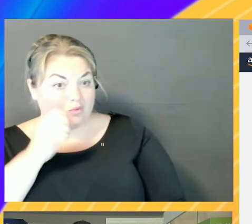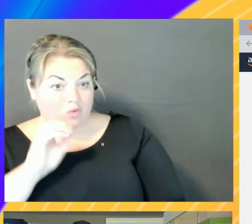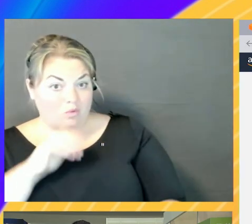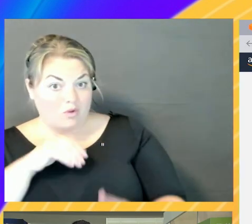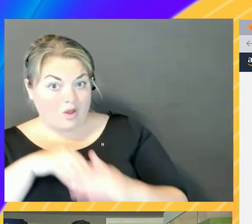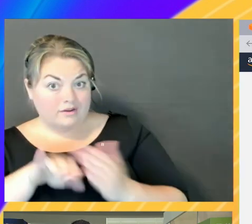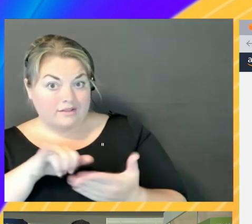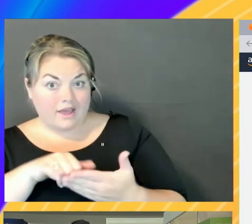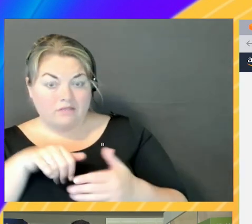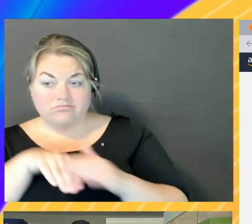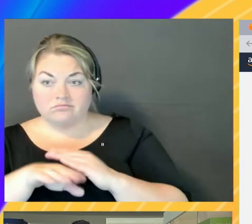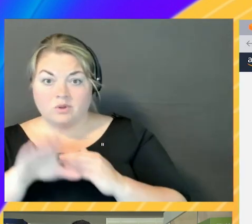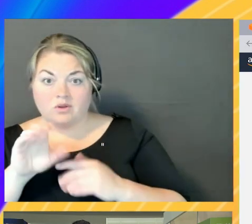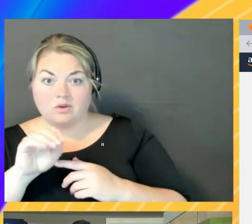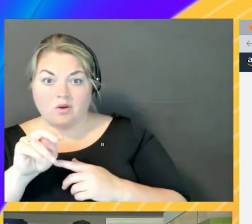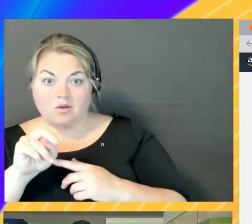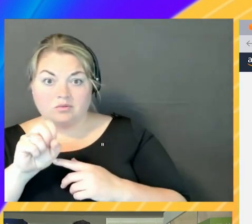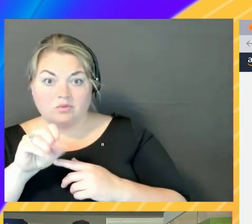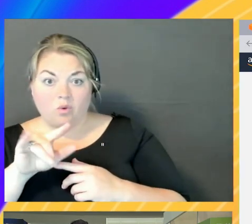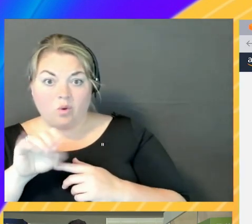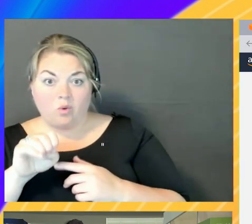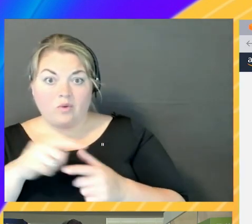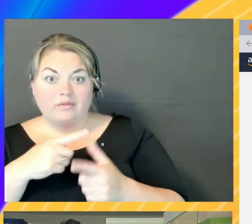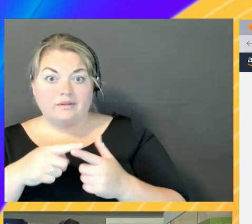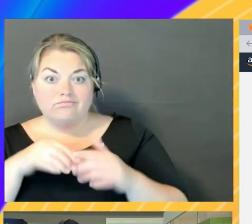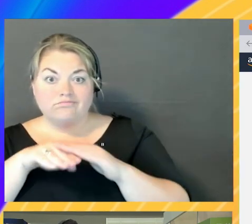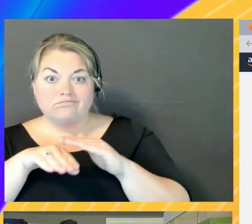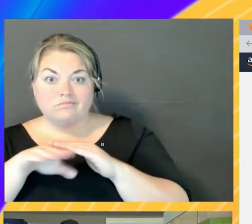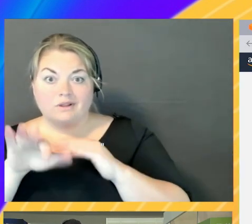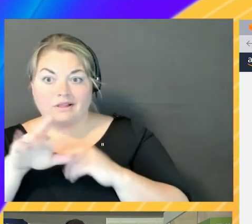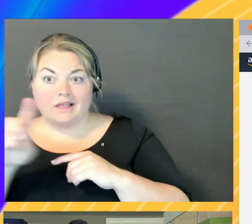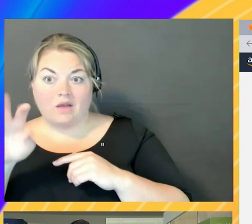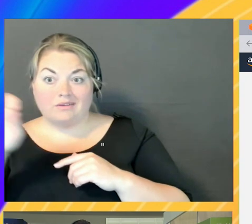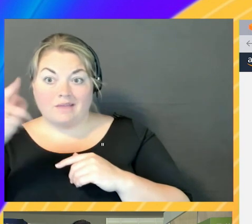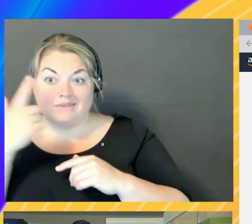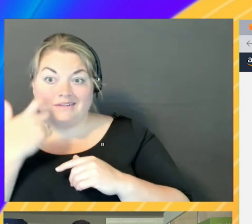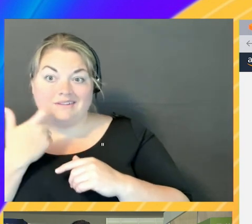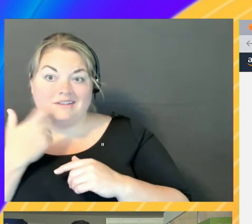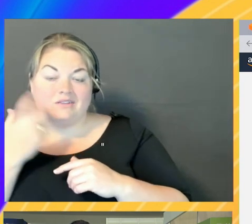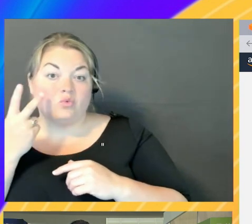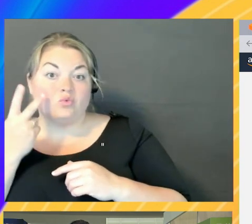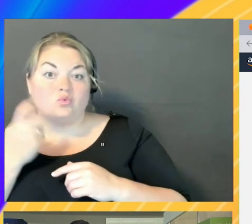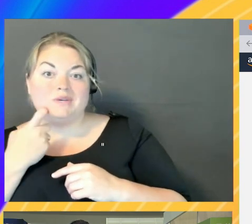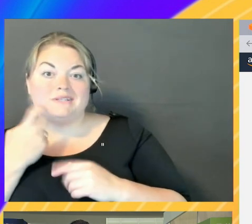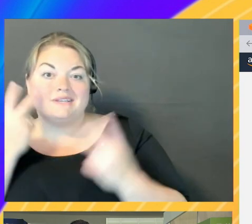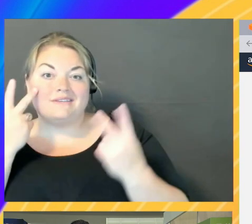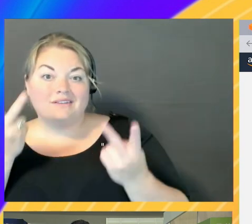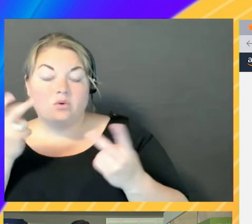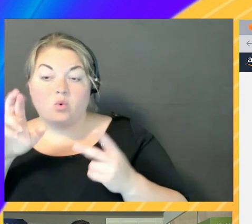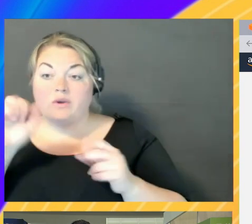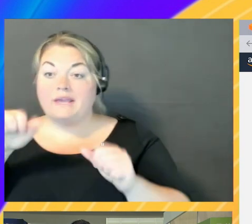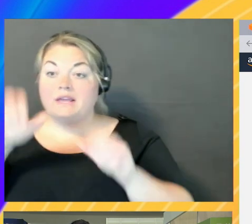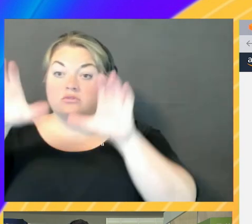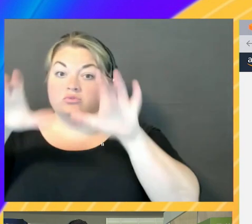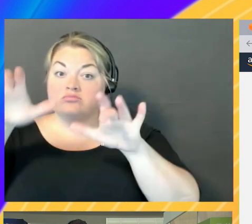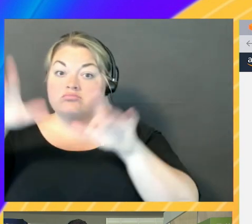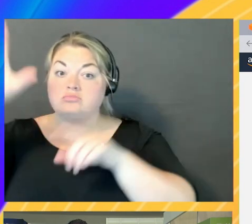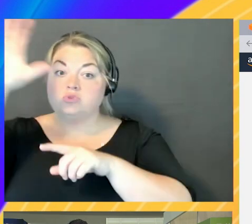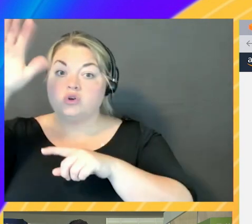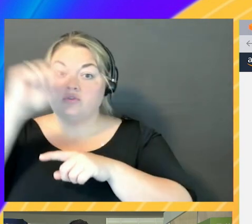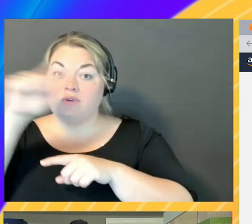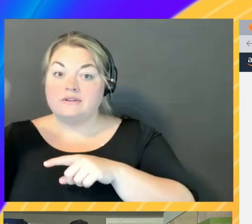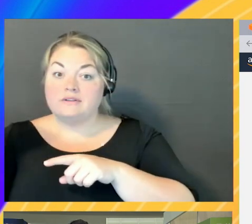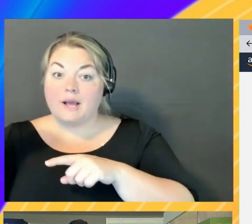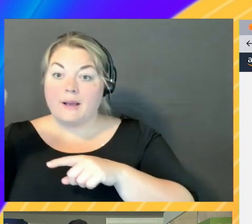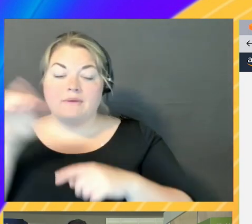console, and then I can log into Cloud9 because it says recently visited, or I can search for it up here at the top, Cloud9, because